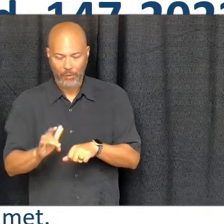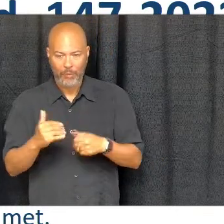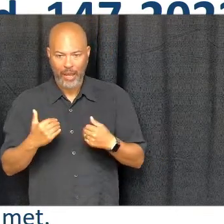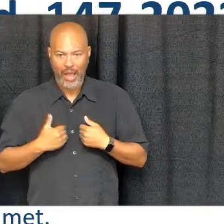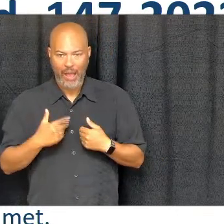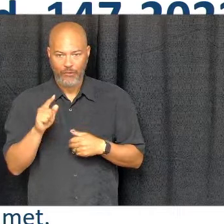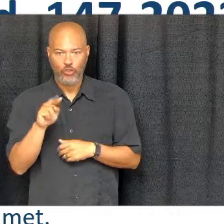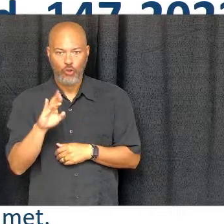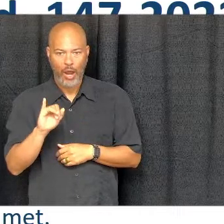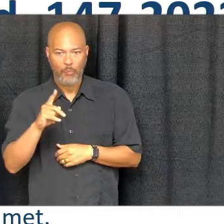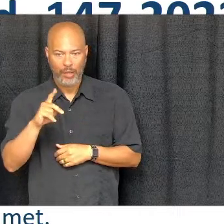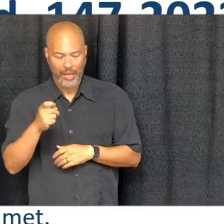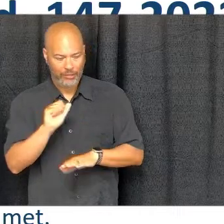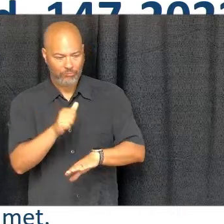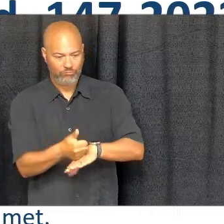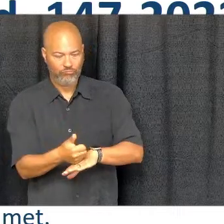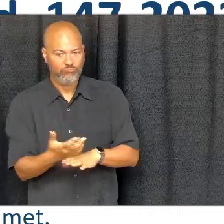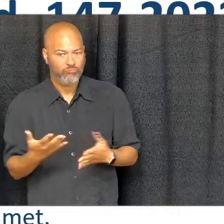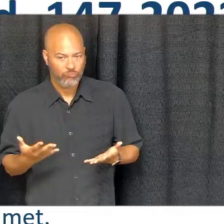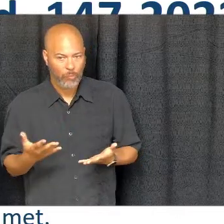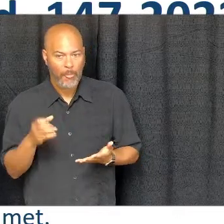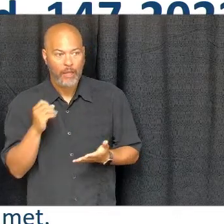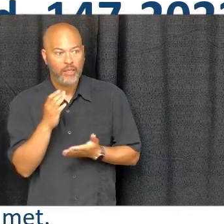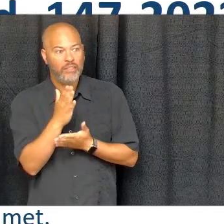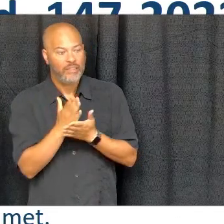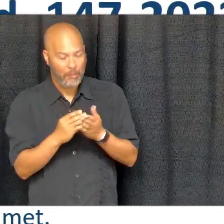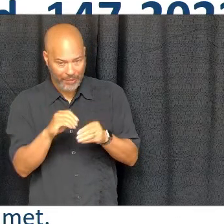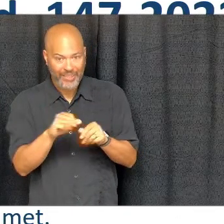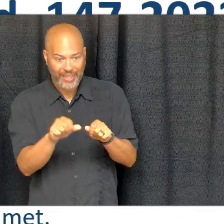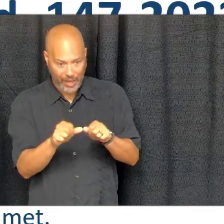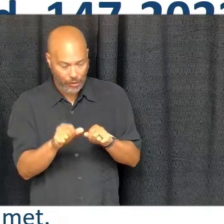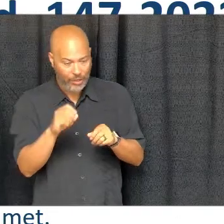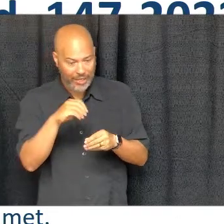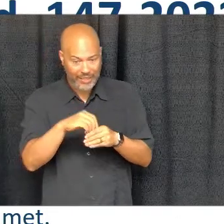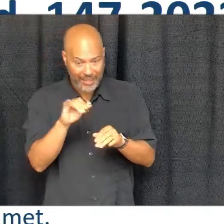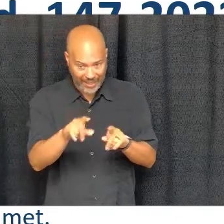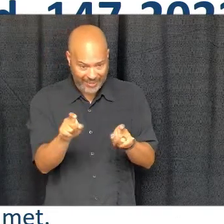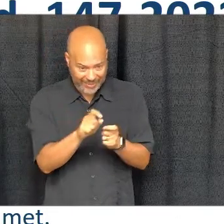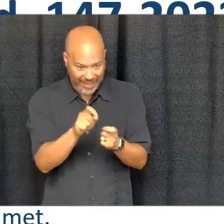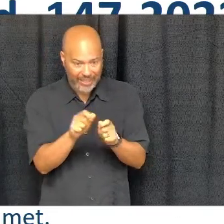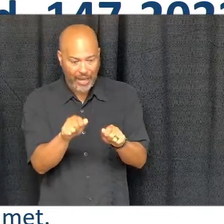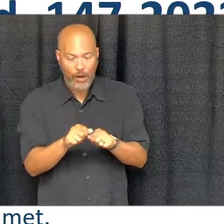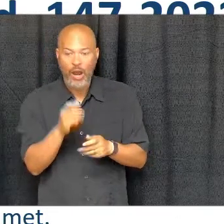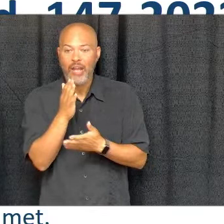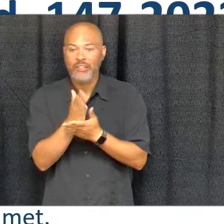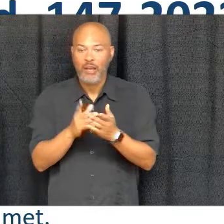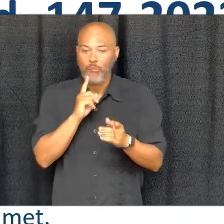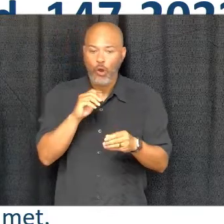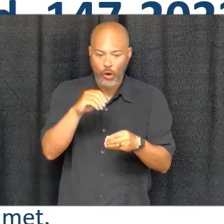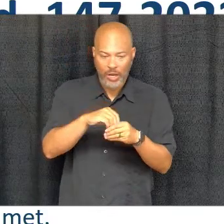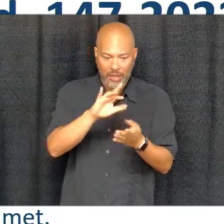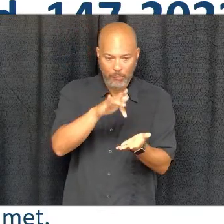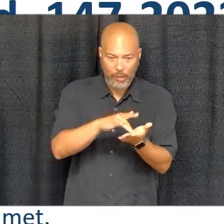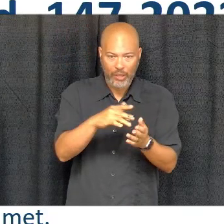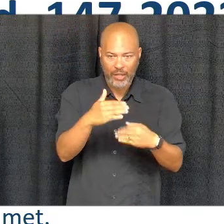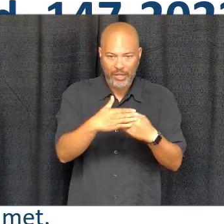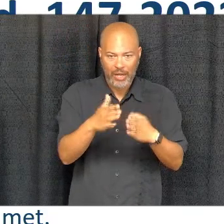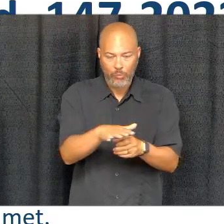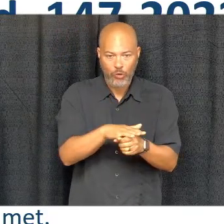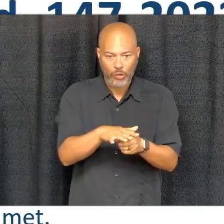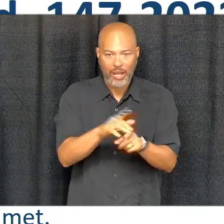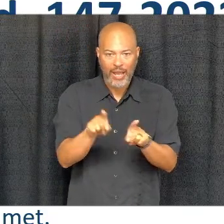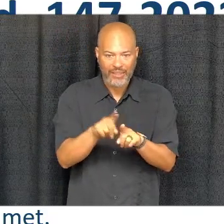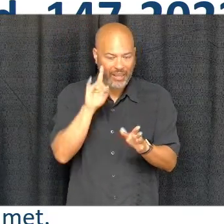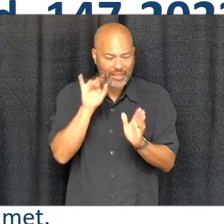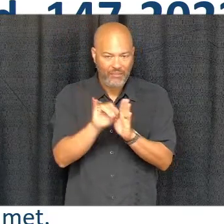could have a triplex put onto them. Some are in the area that says it could be a triplex, and yes, some are in the core of the neighborhood that, as